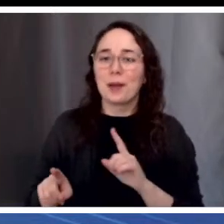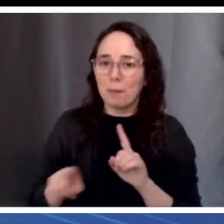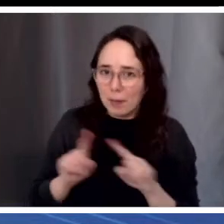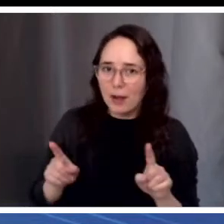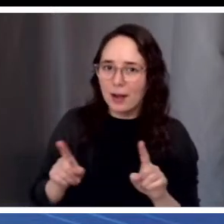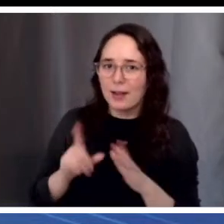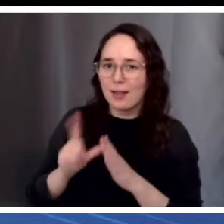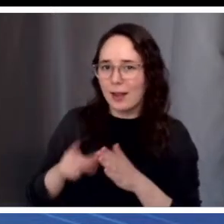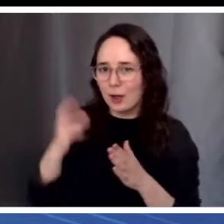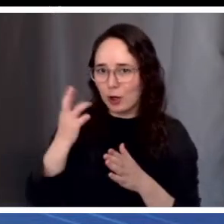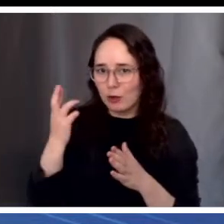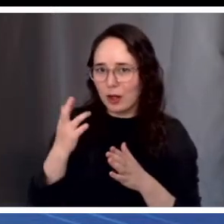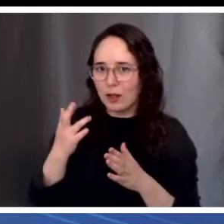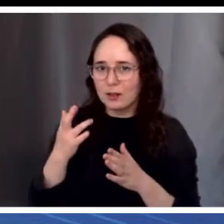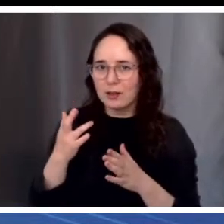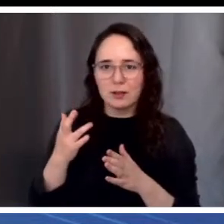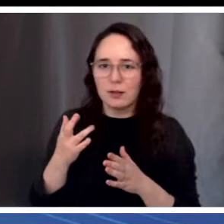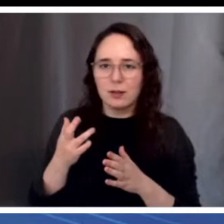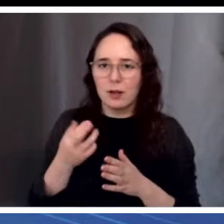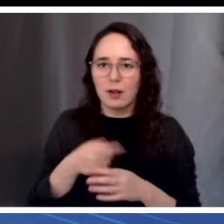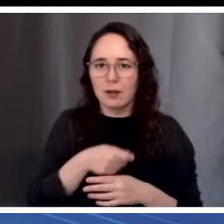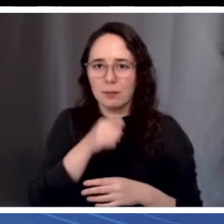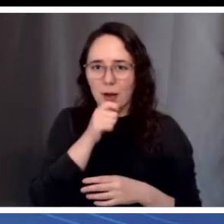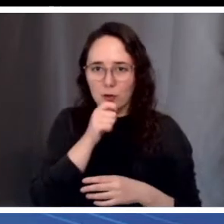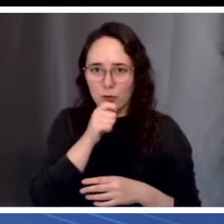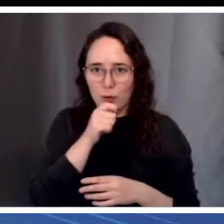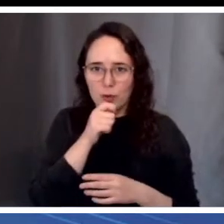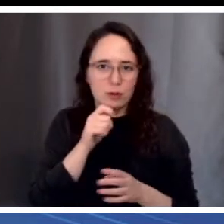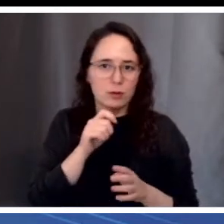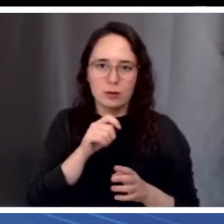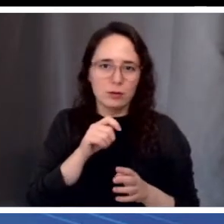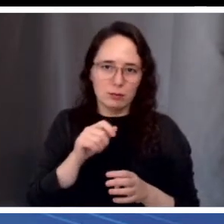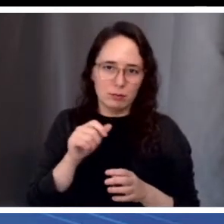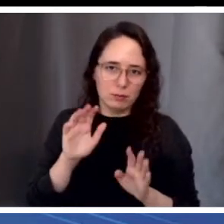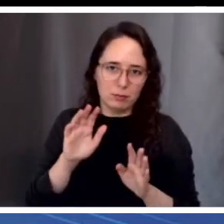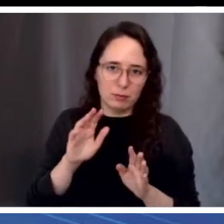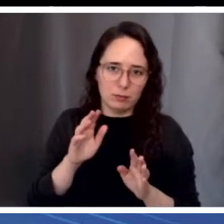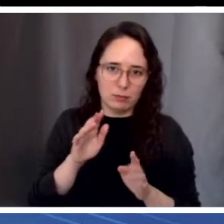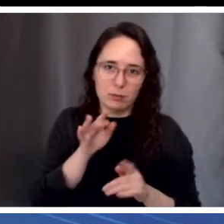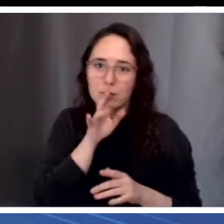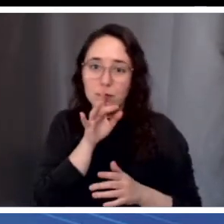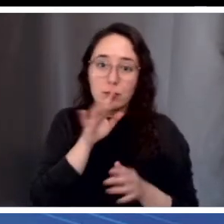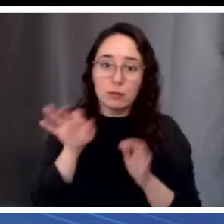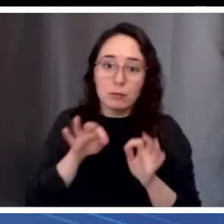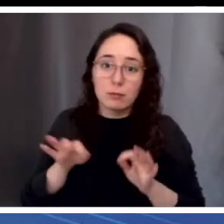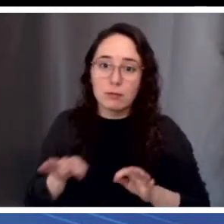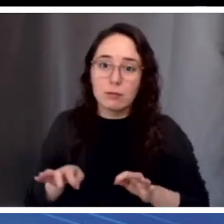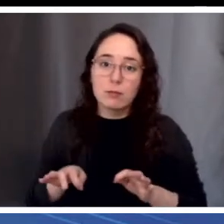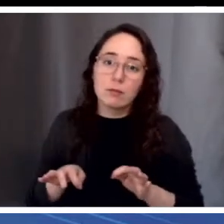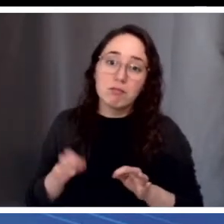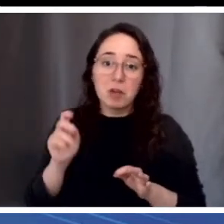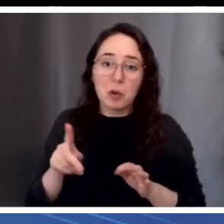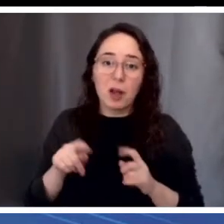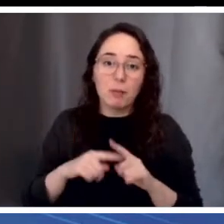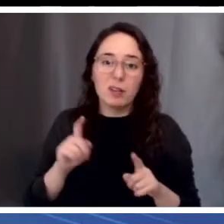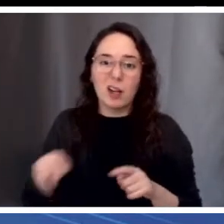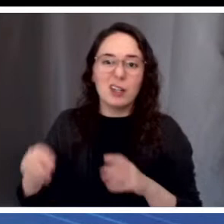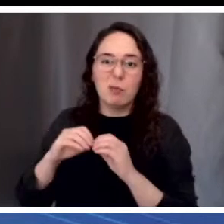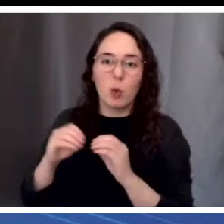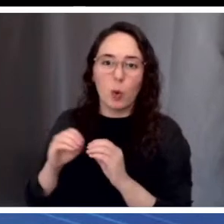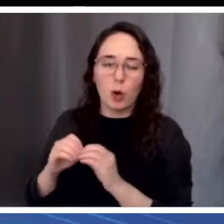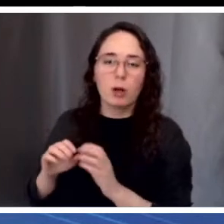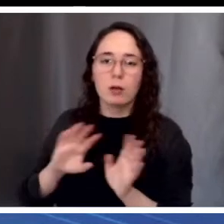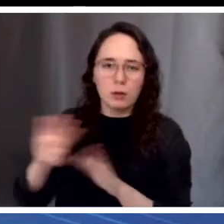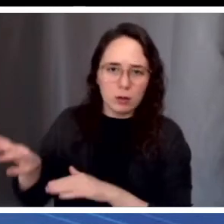behind the microphone and get out front and start talking to people about it. Because when you connect the voice behind the audio